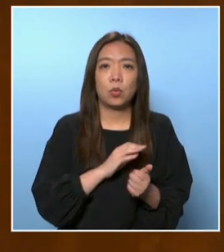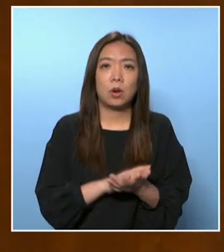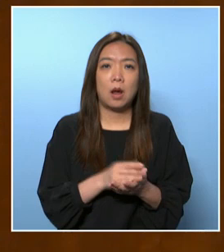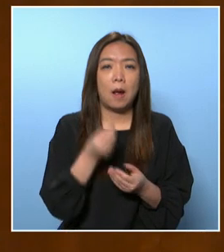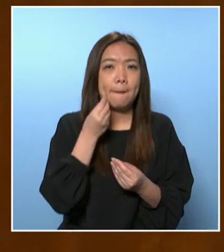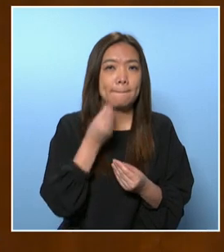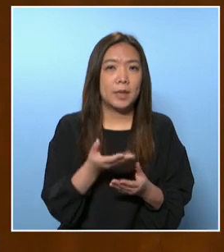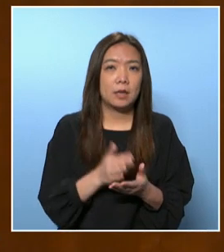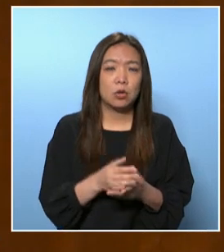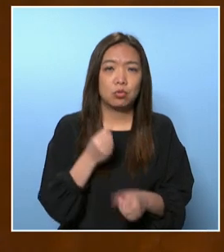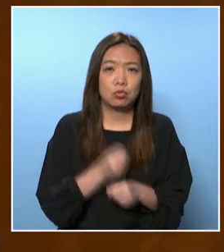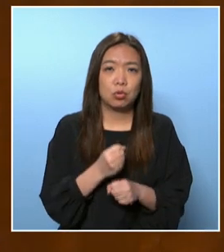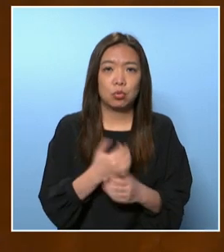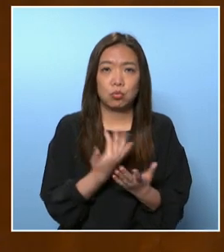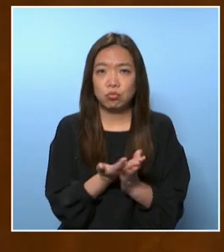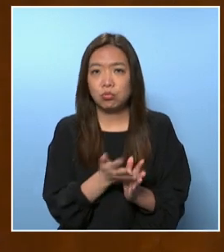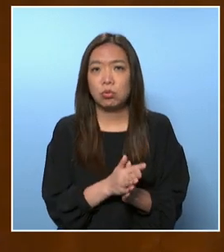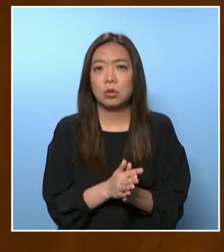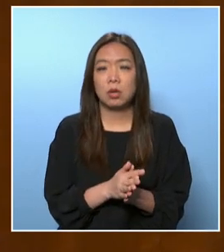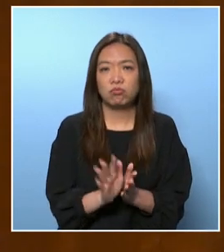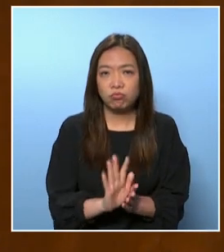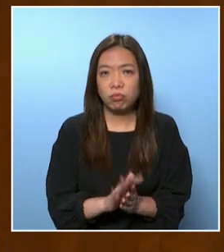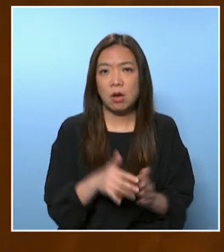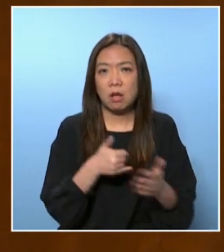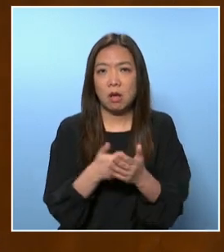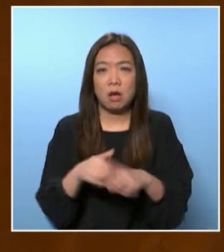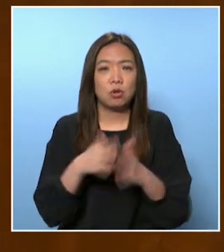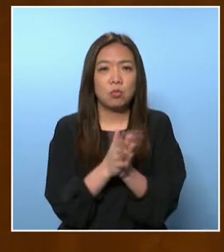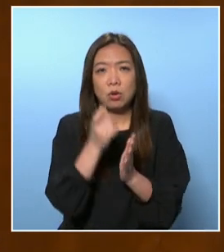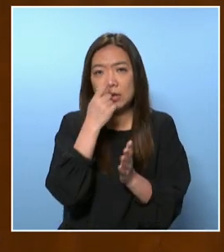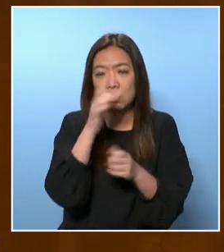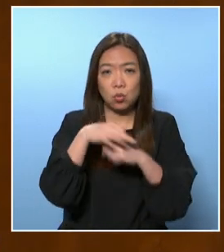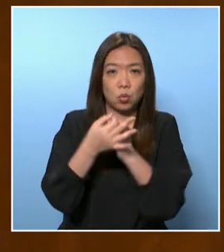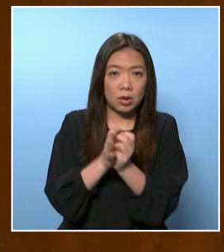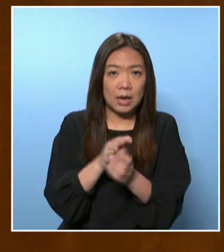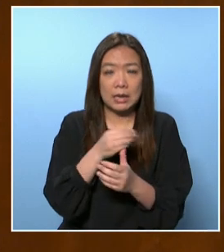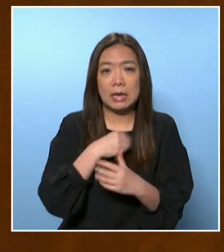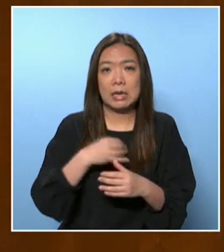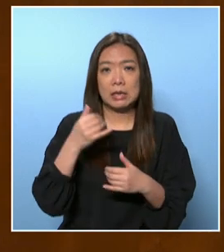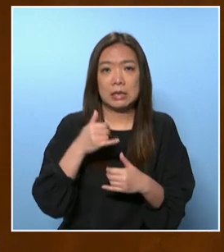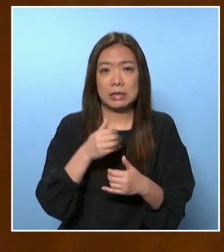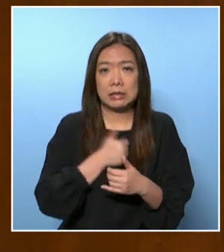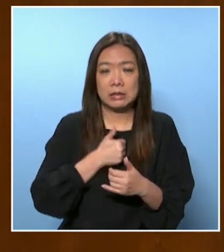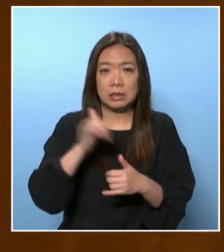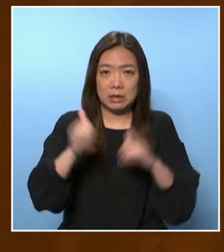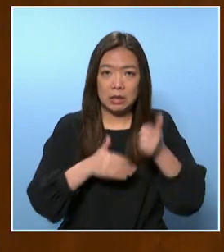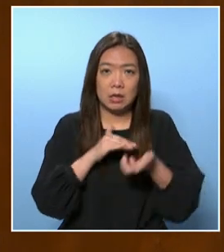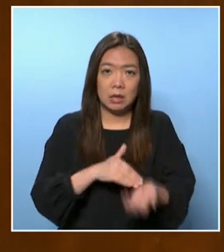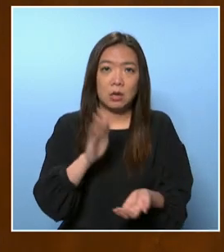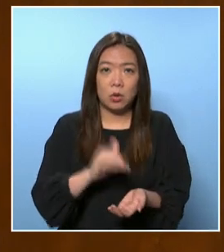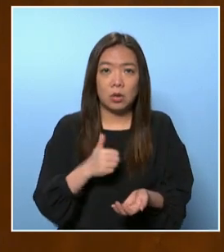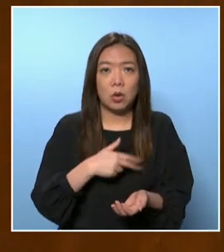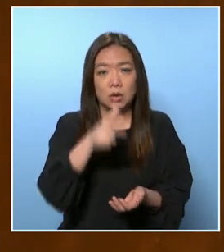we didn't allow the medical council to get in the way. The Commonwealth doctors